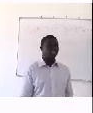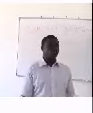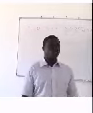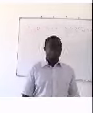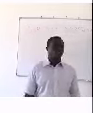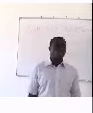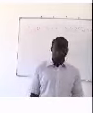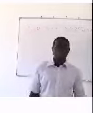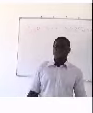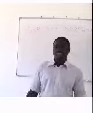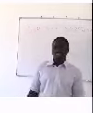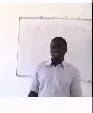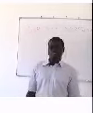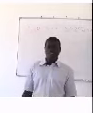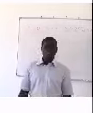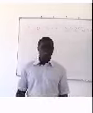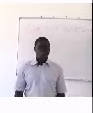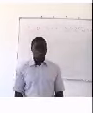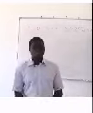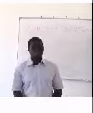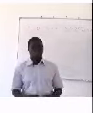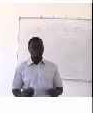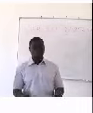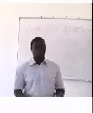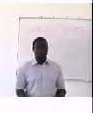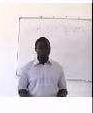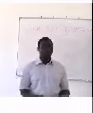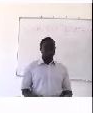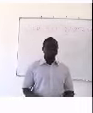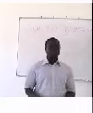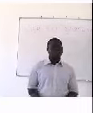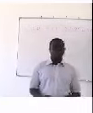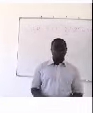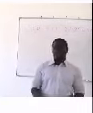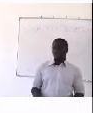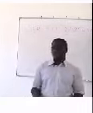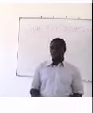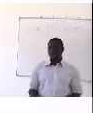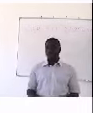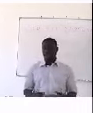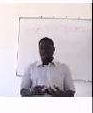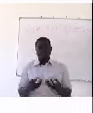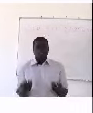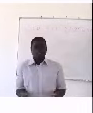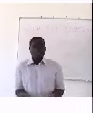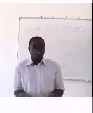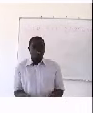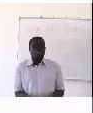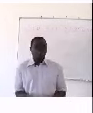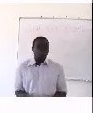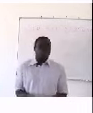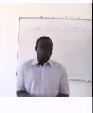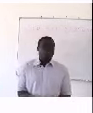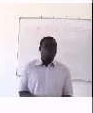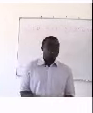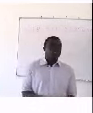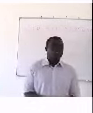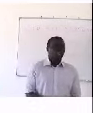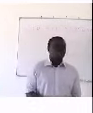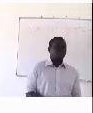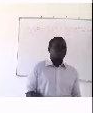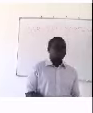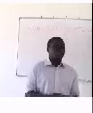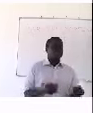you go into sleep. And also appetite, it controls appetite and feeling. Sometimes some people, they have appetite on a